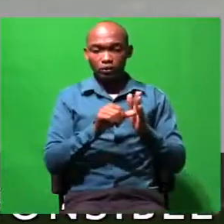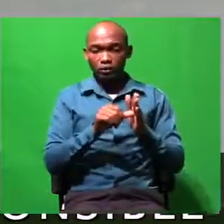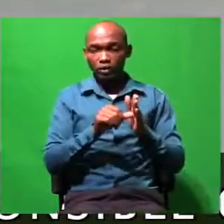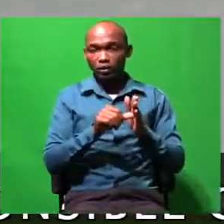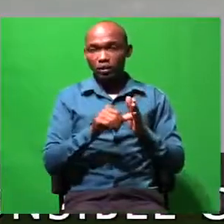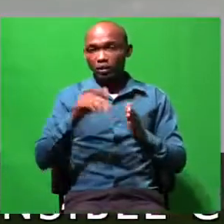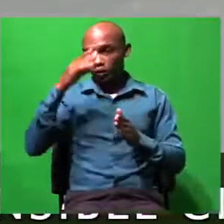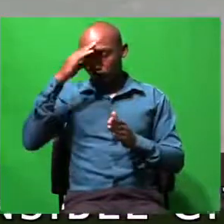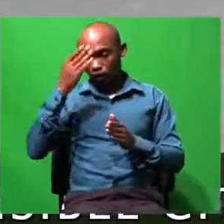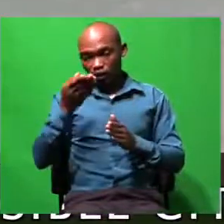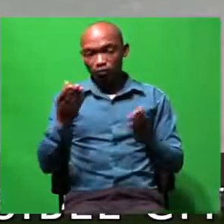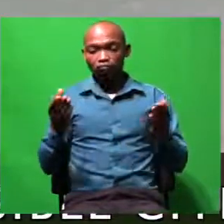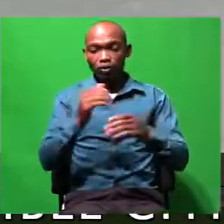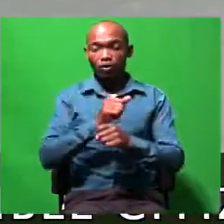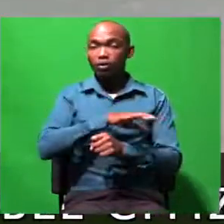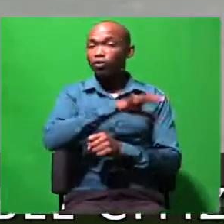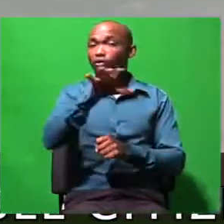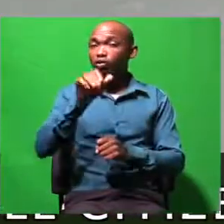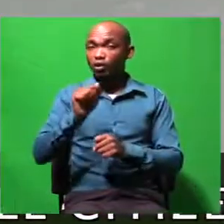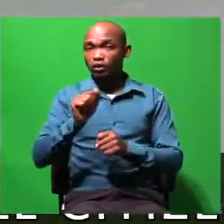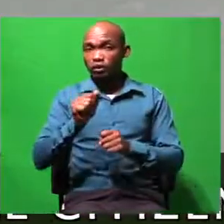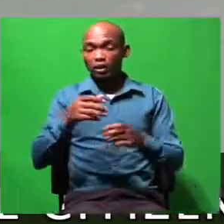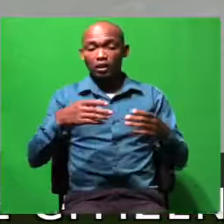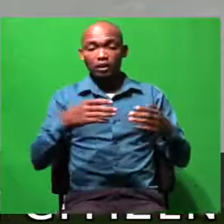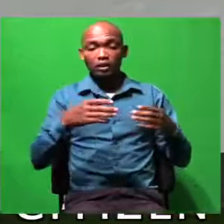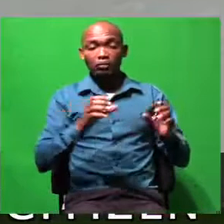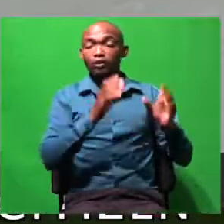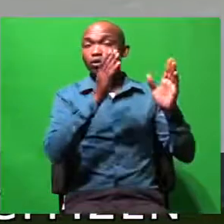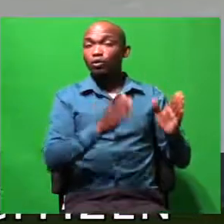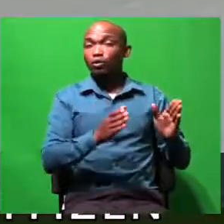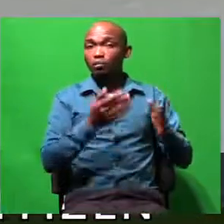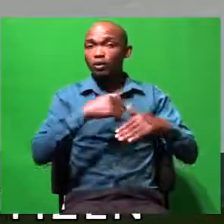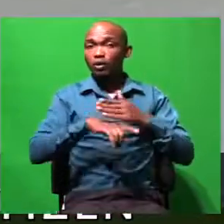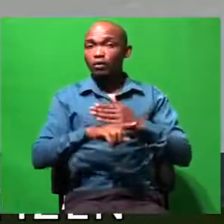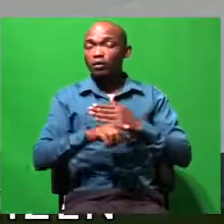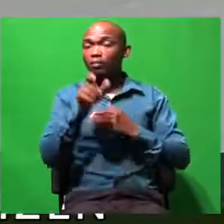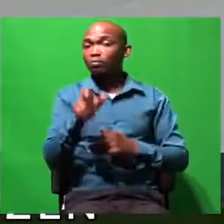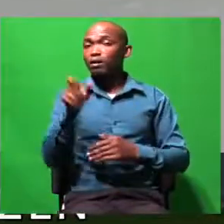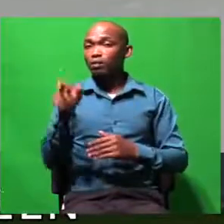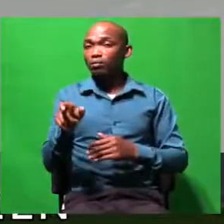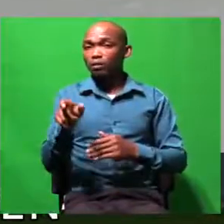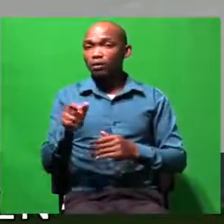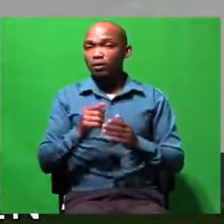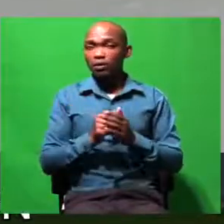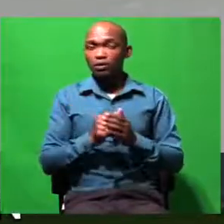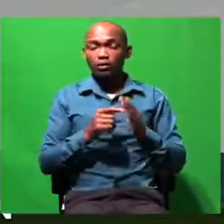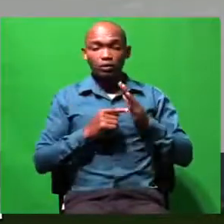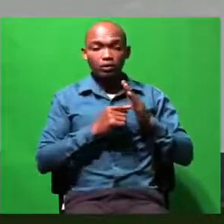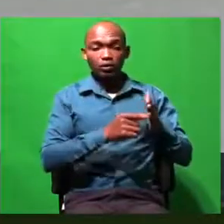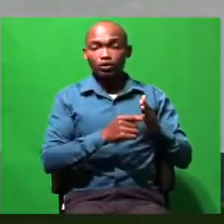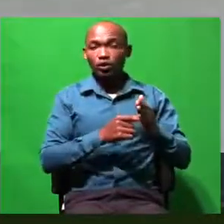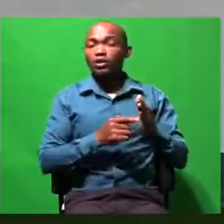that if you get those special group of the people, you have to show